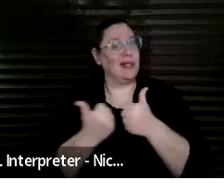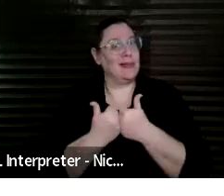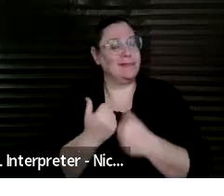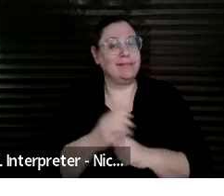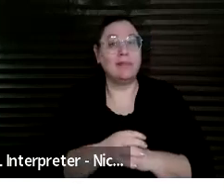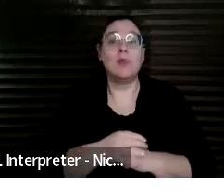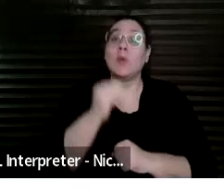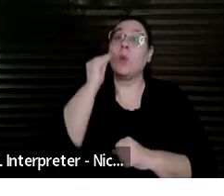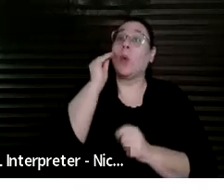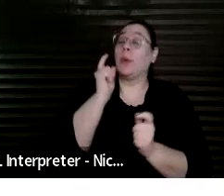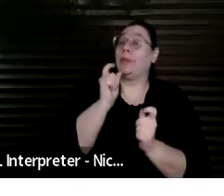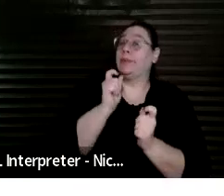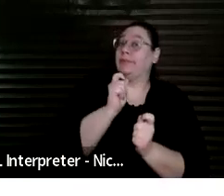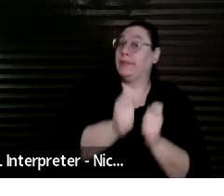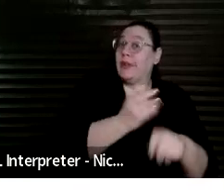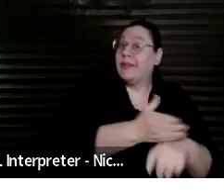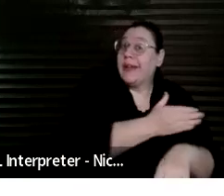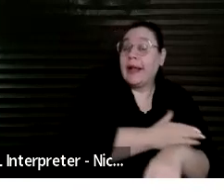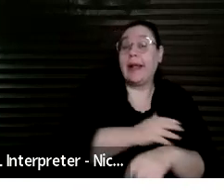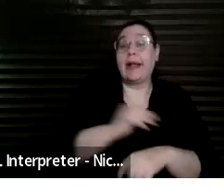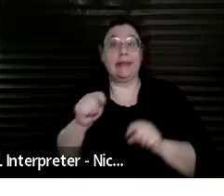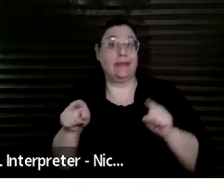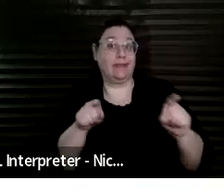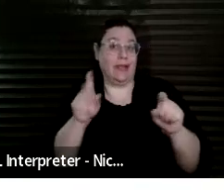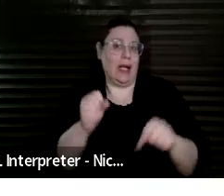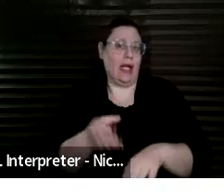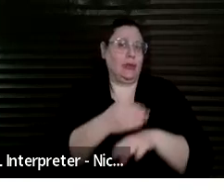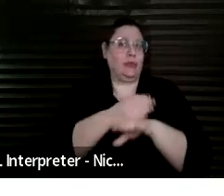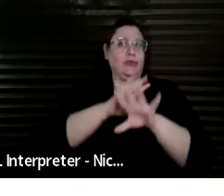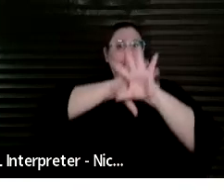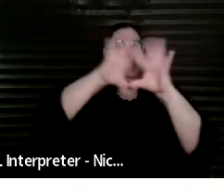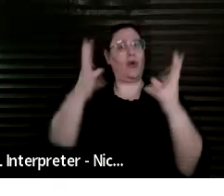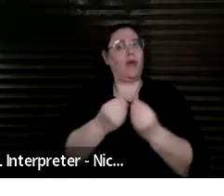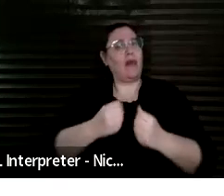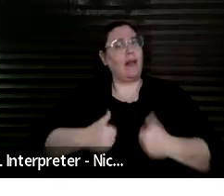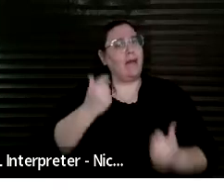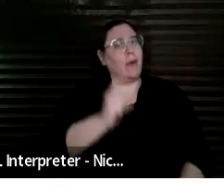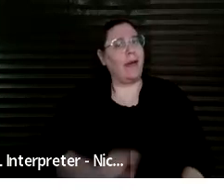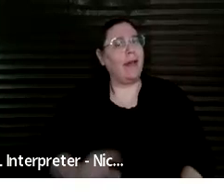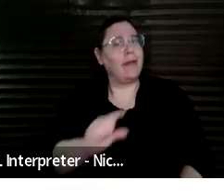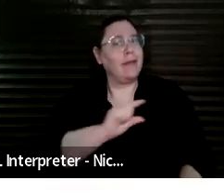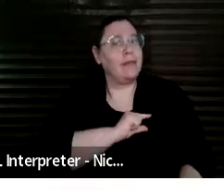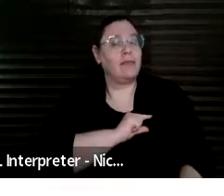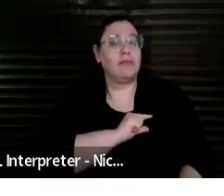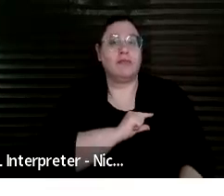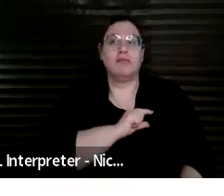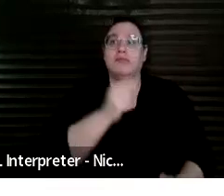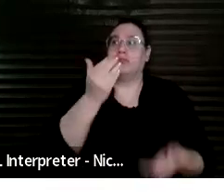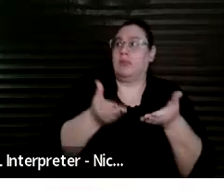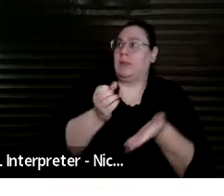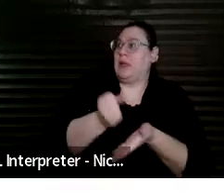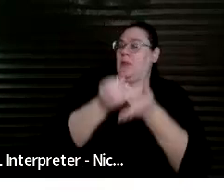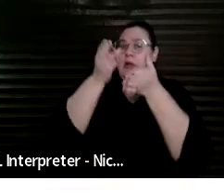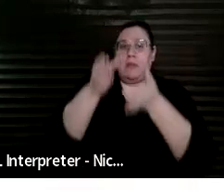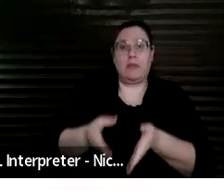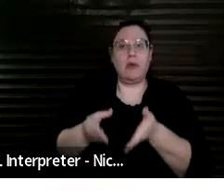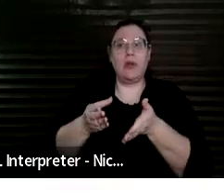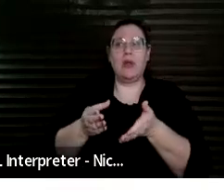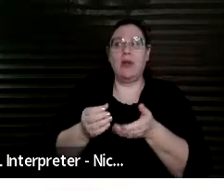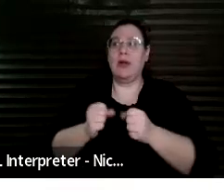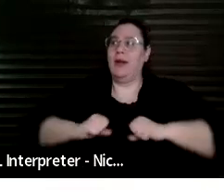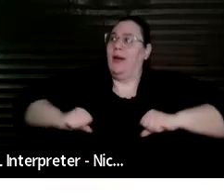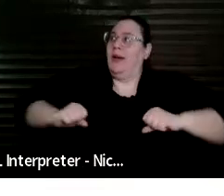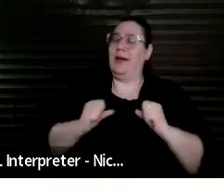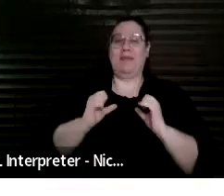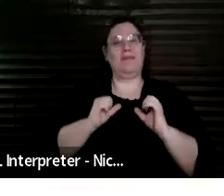can improve overall quality of life. They might help a person get back to enjoying activities at home that they may have